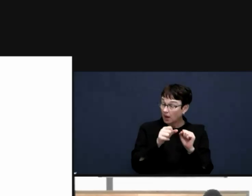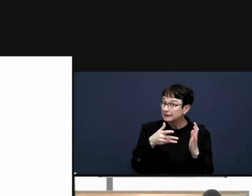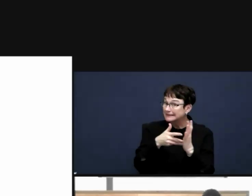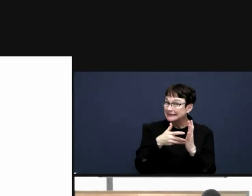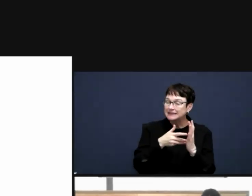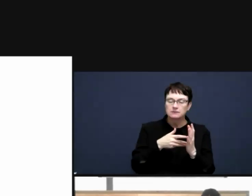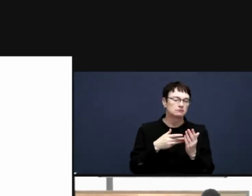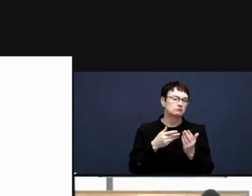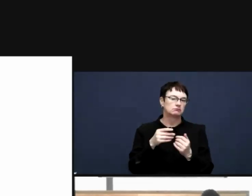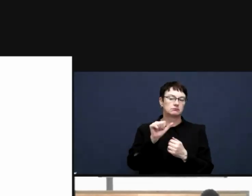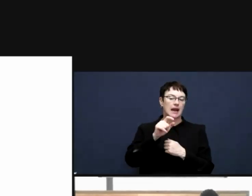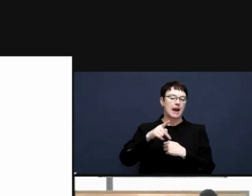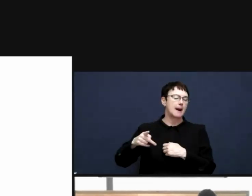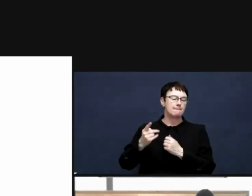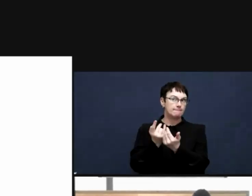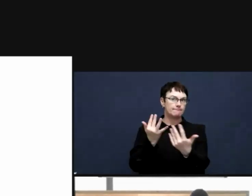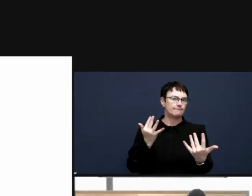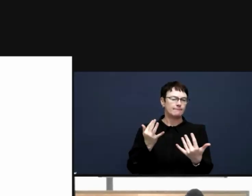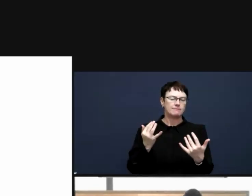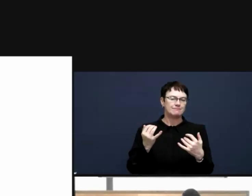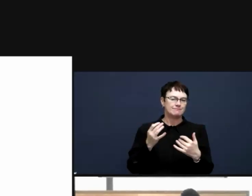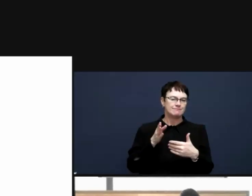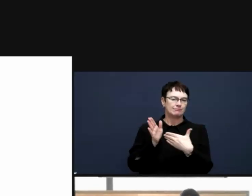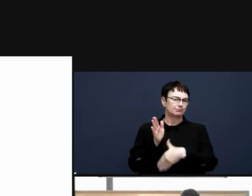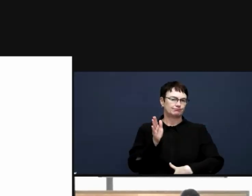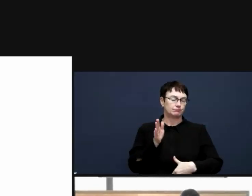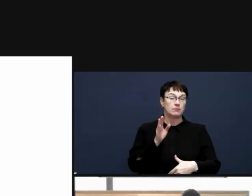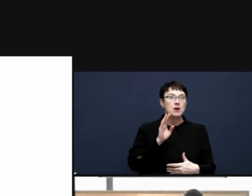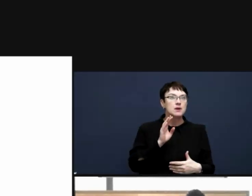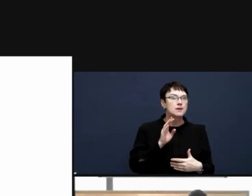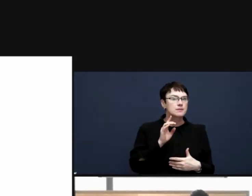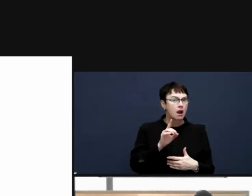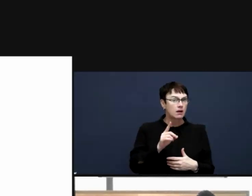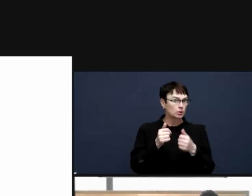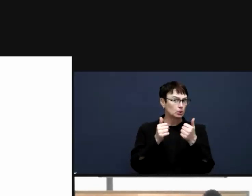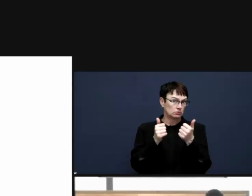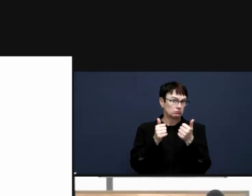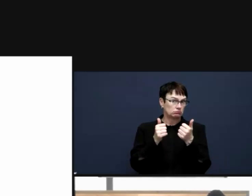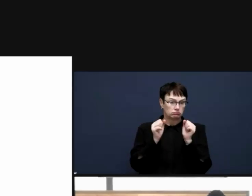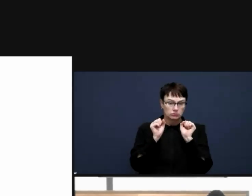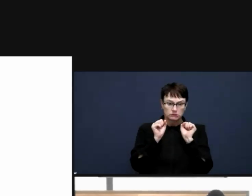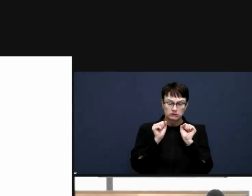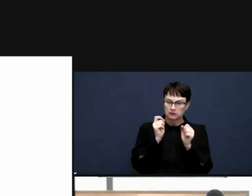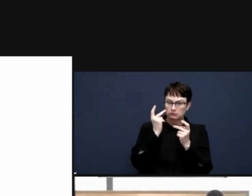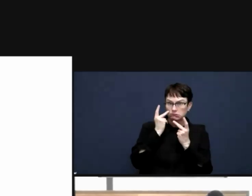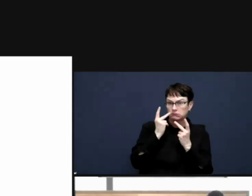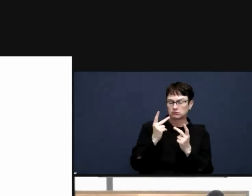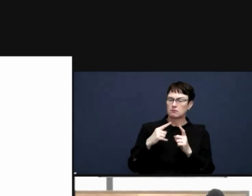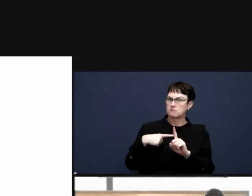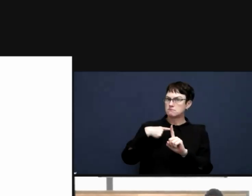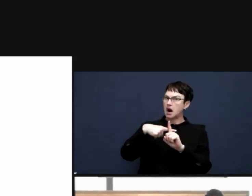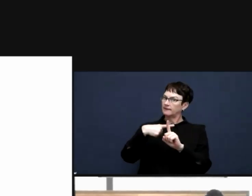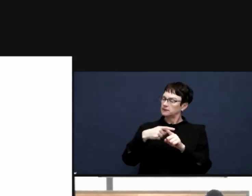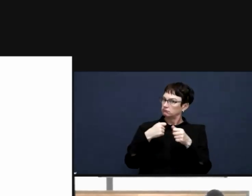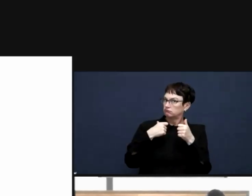to create awareness in teams, but basically user testing becomes more important at higher maturity. At this time,